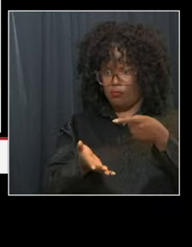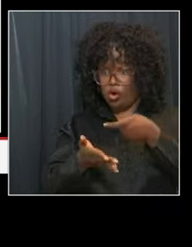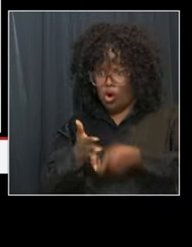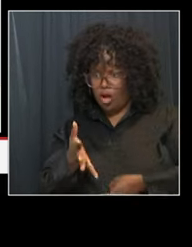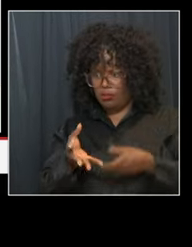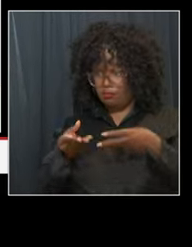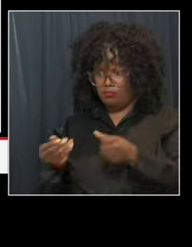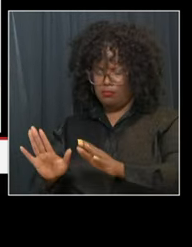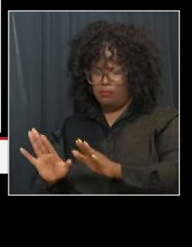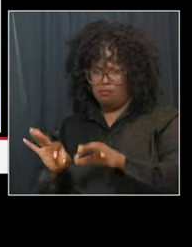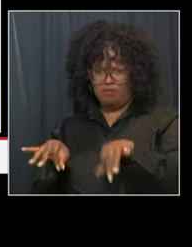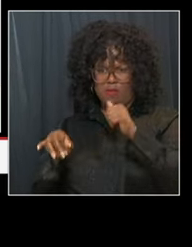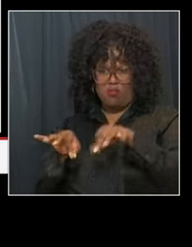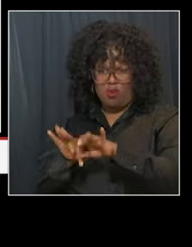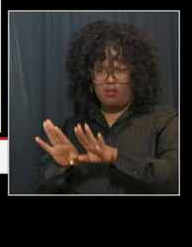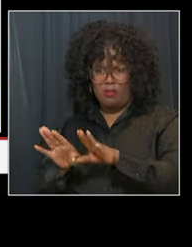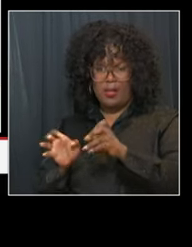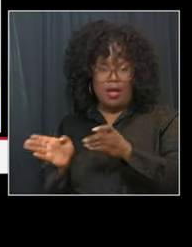Felder?